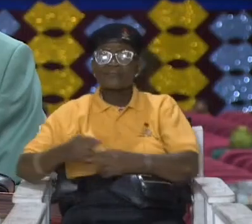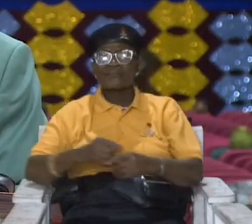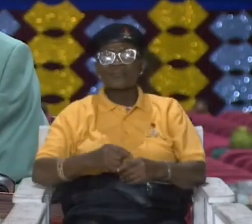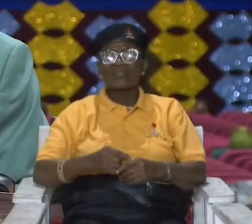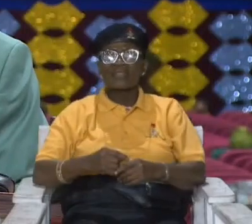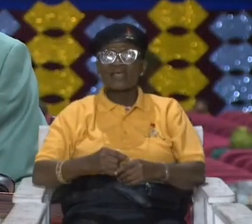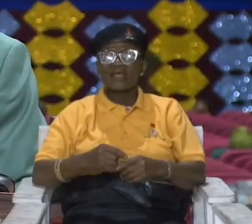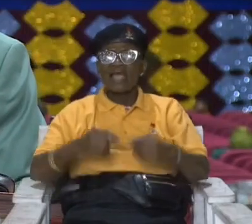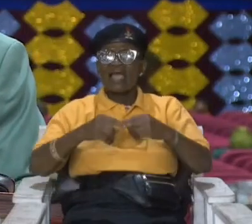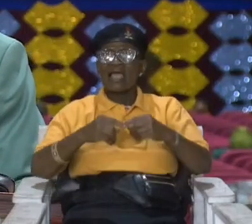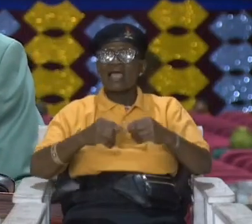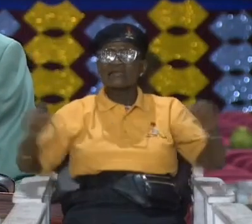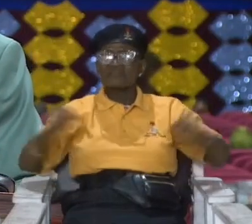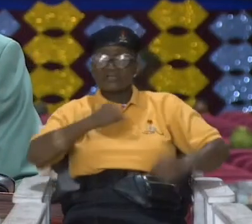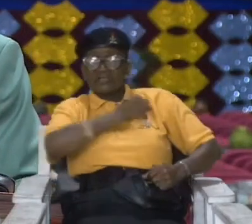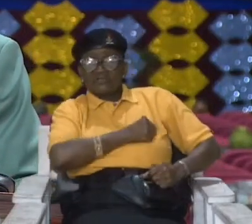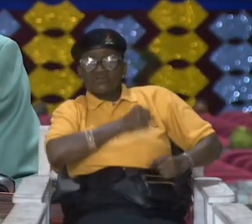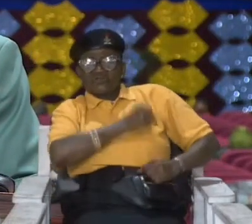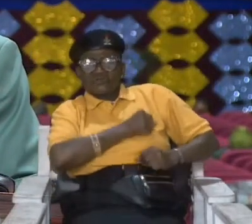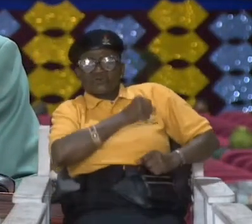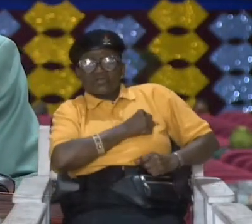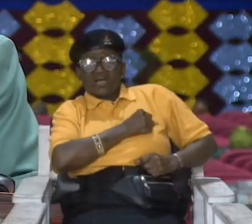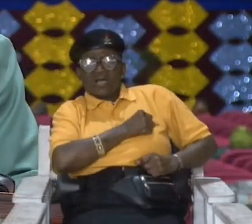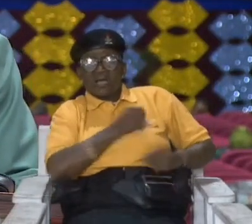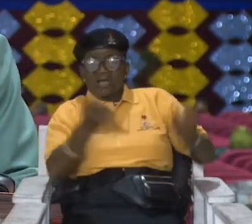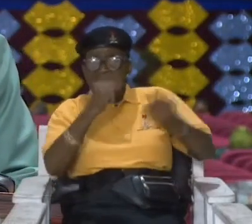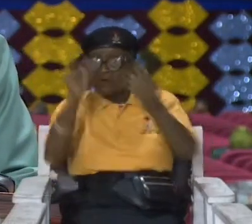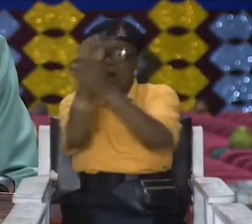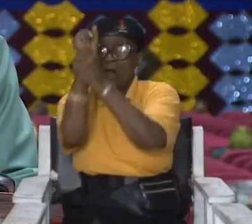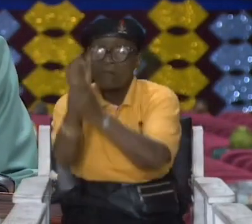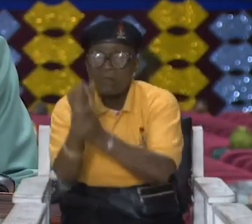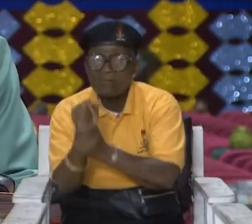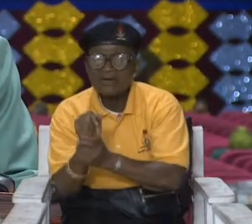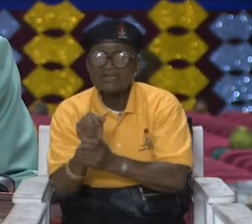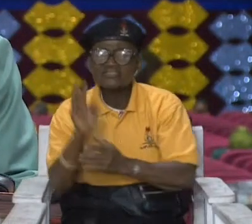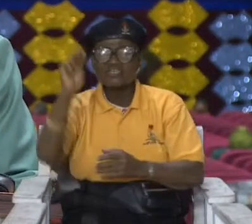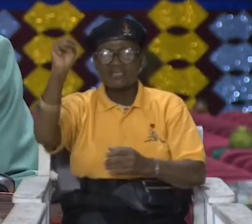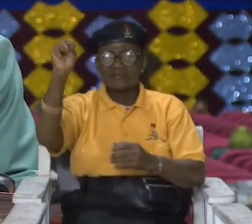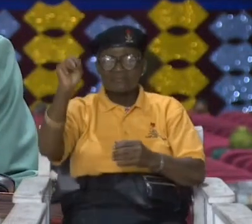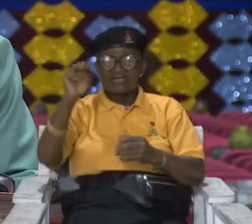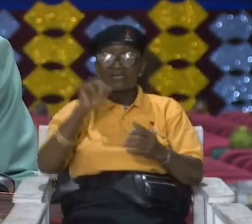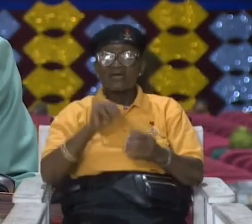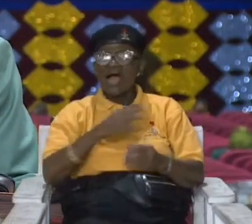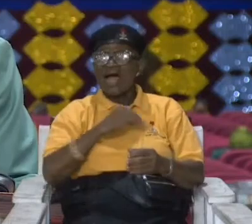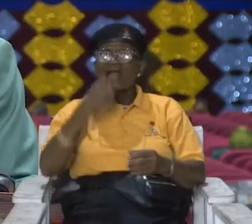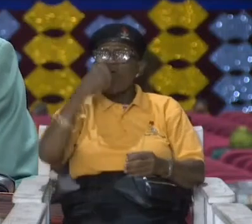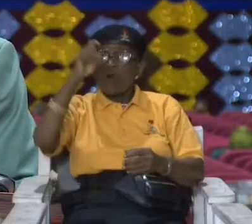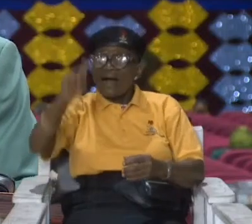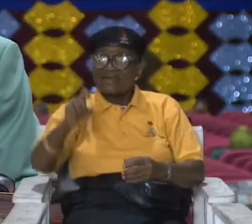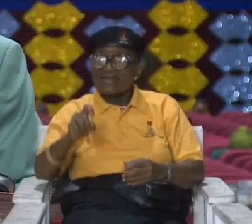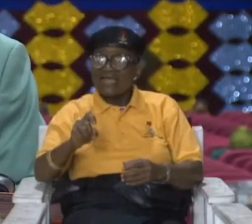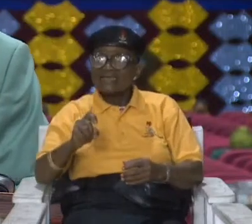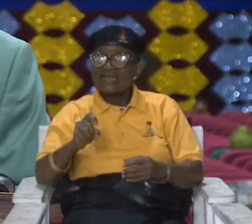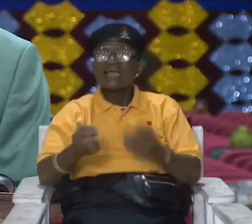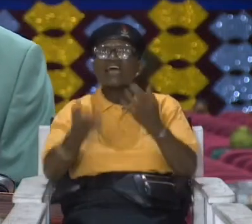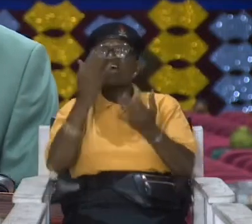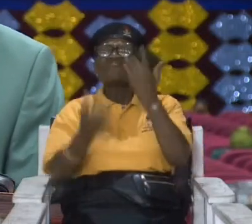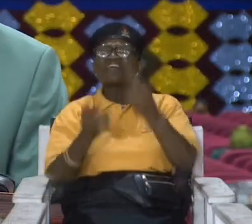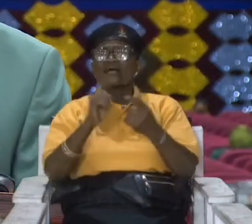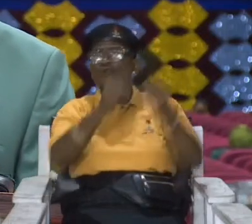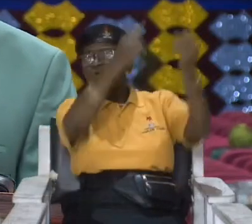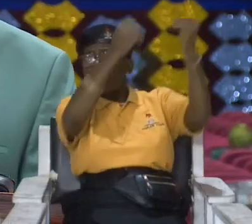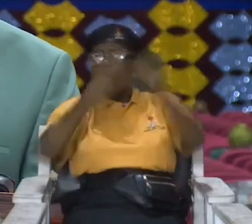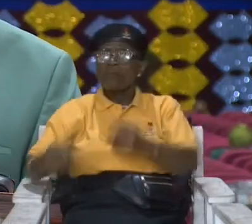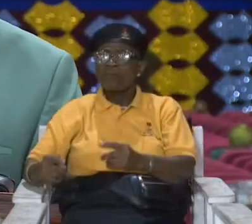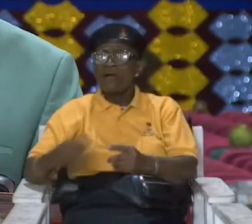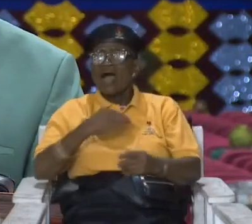Enemy soldiers had come to arrest him, and he had commanded fire to fall and